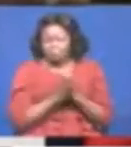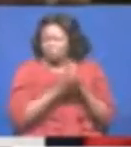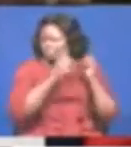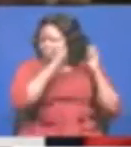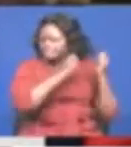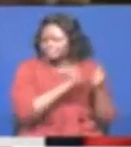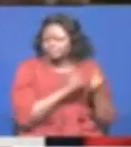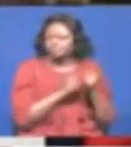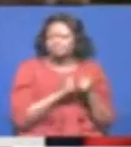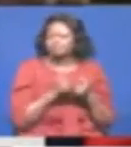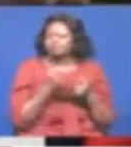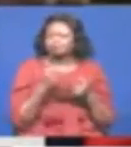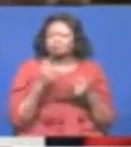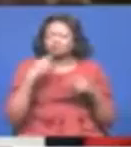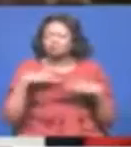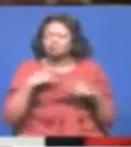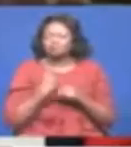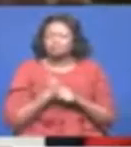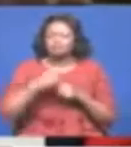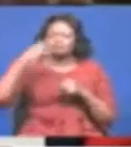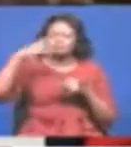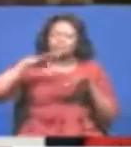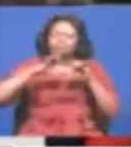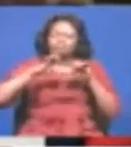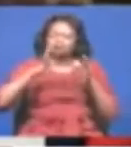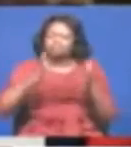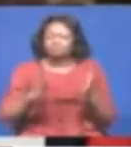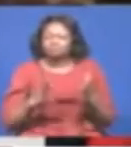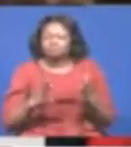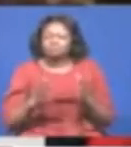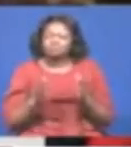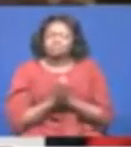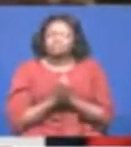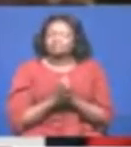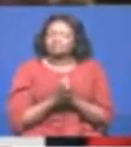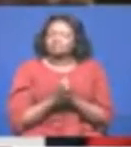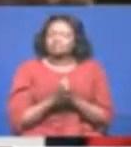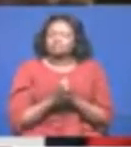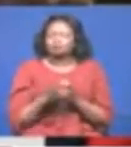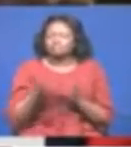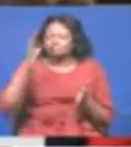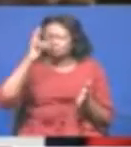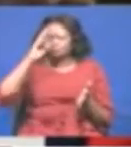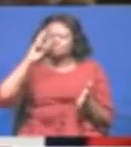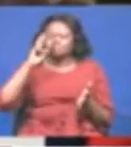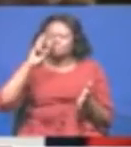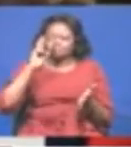masons, electricians, plumbers, and so on into recognized certificates.